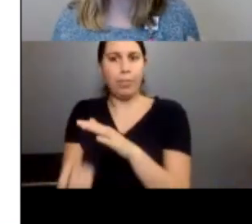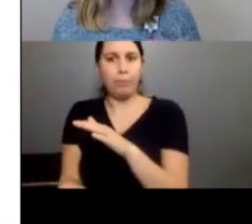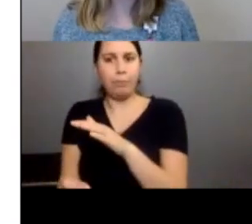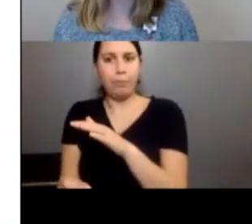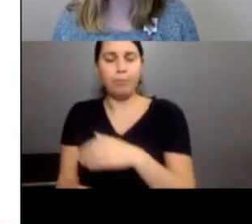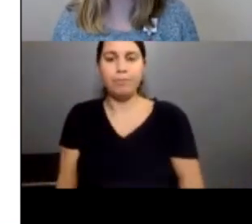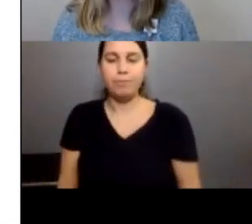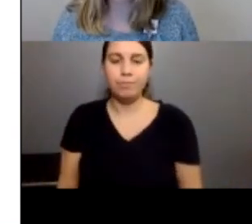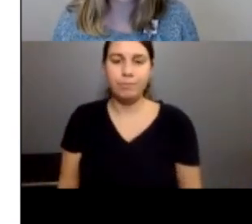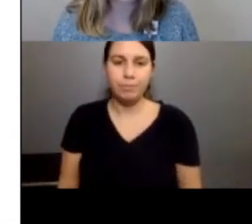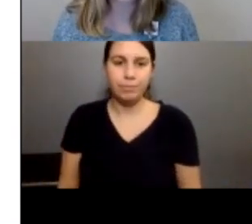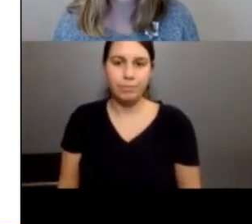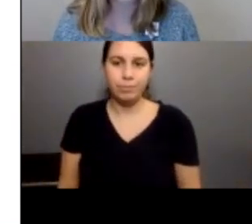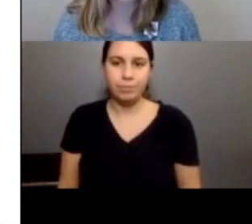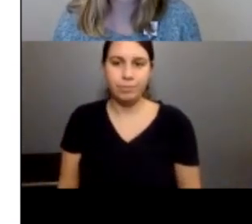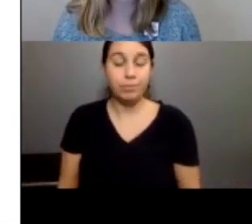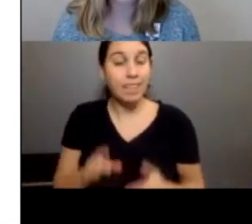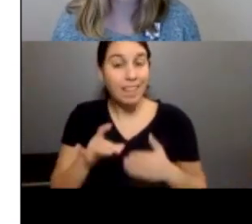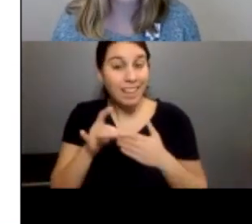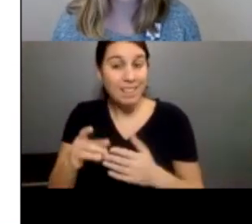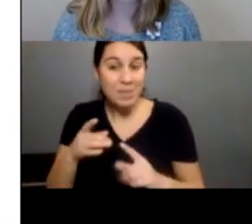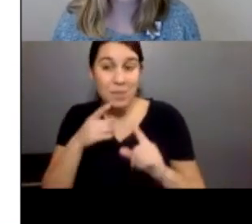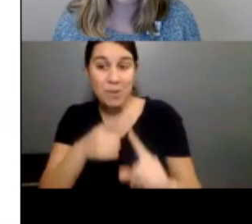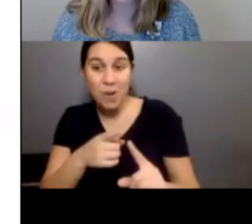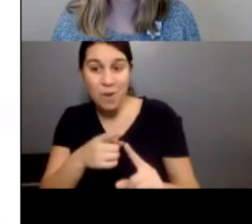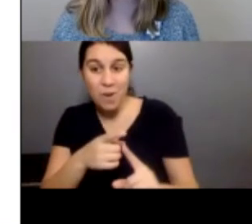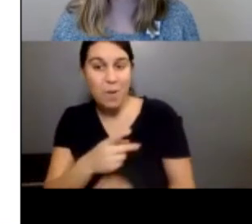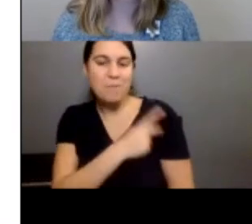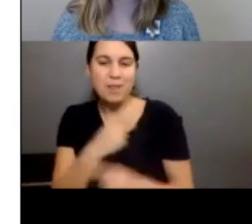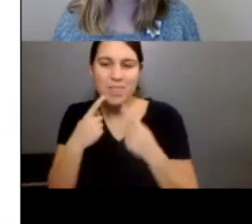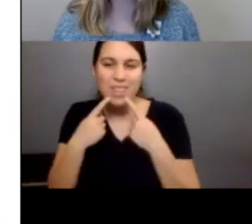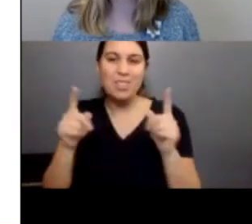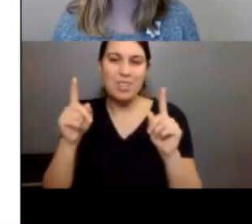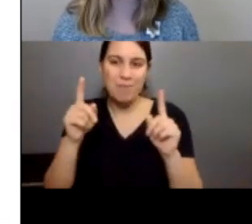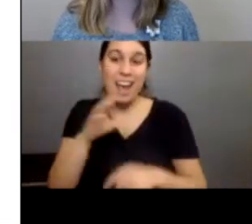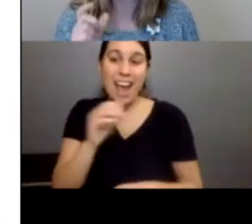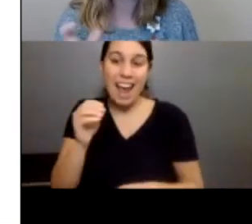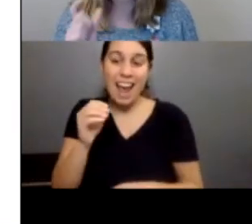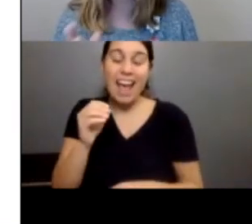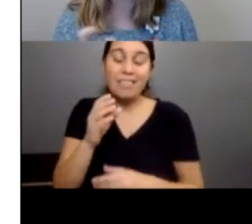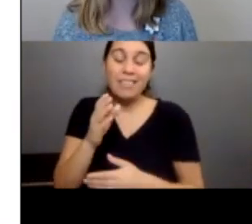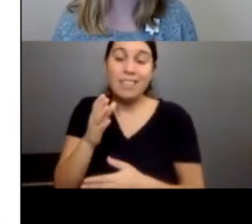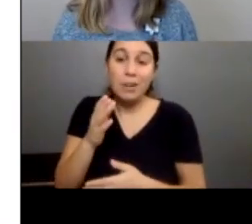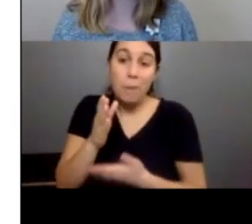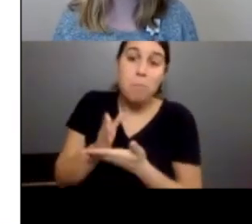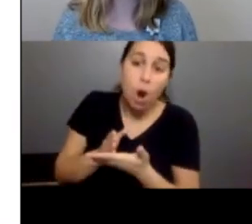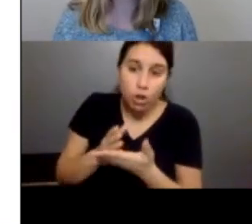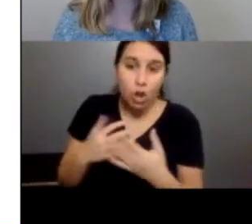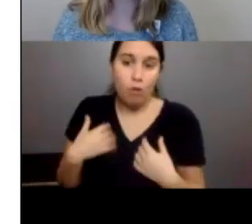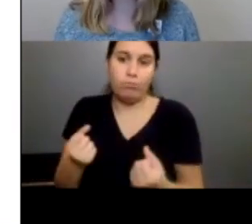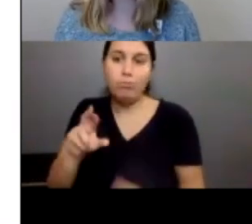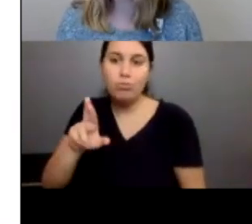and leads to our ultimate goal, which is patient achievement, partial remission of symptoms in a very brief period of